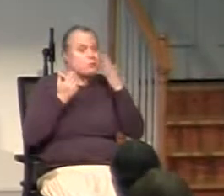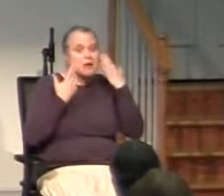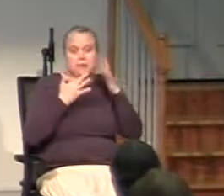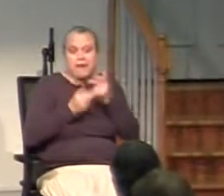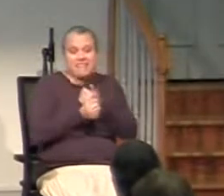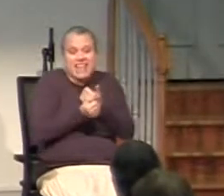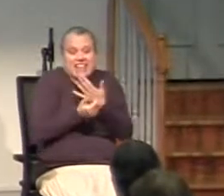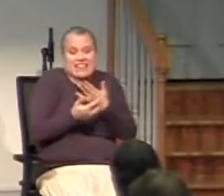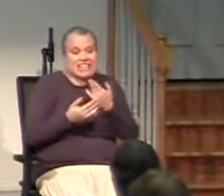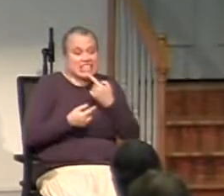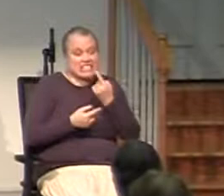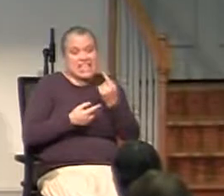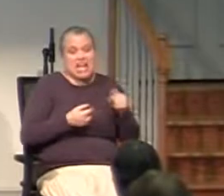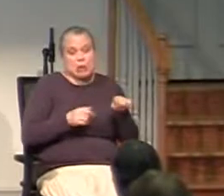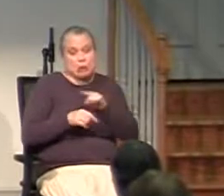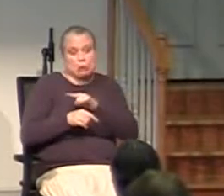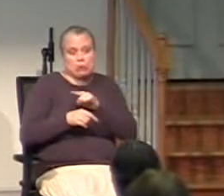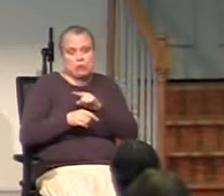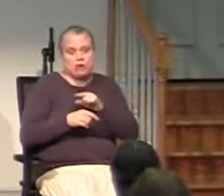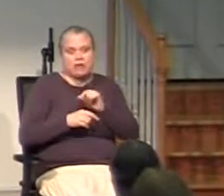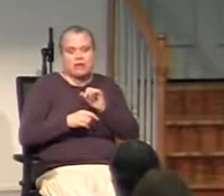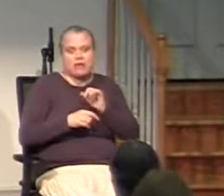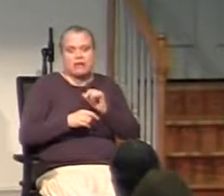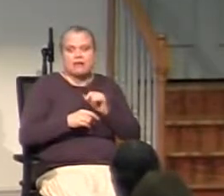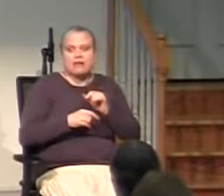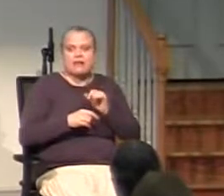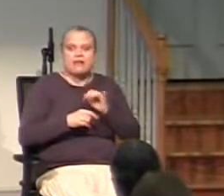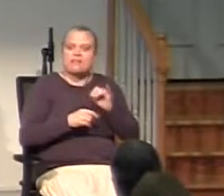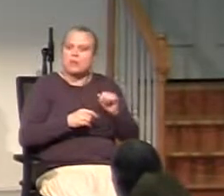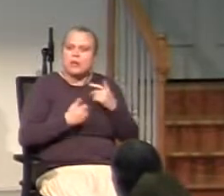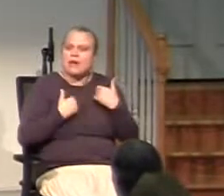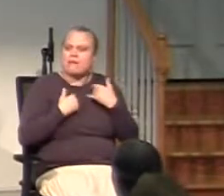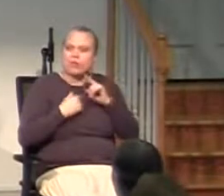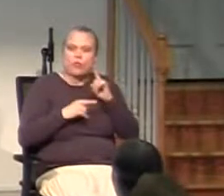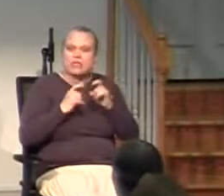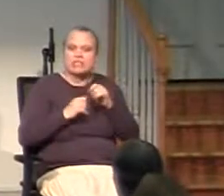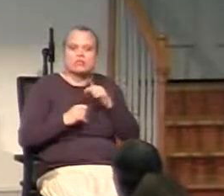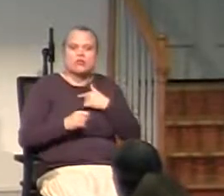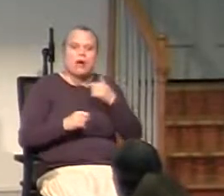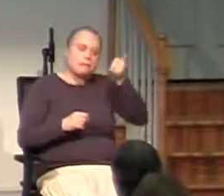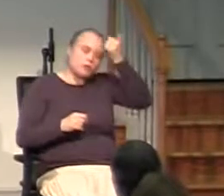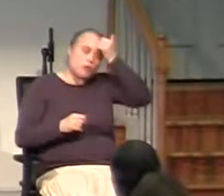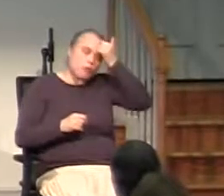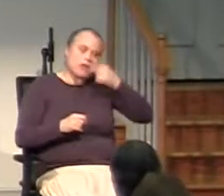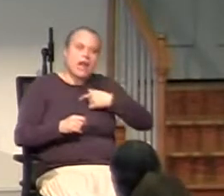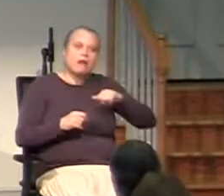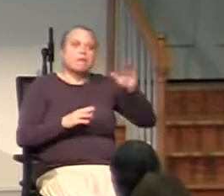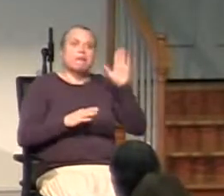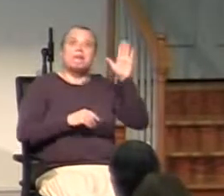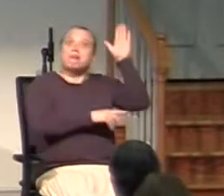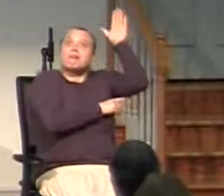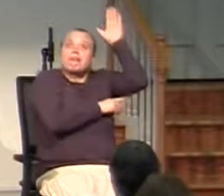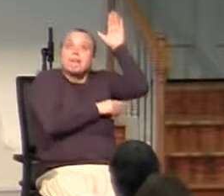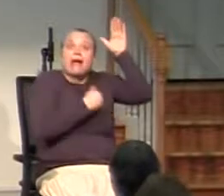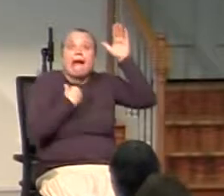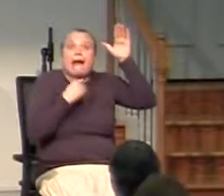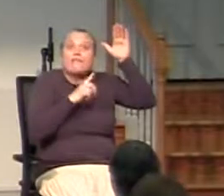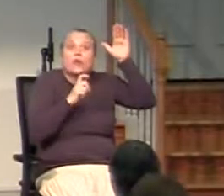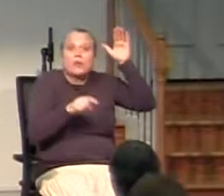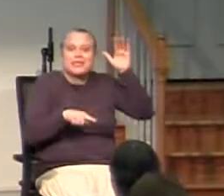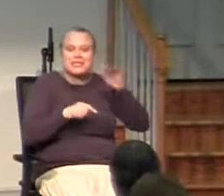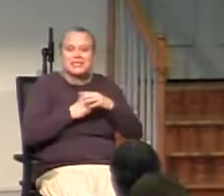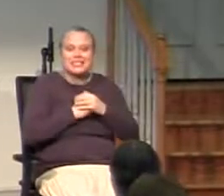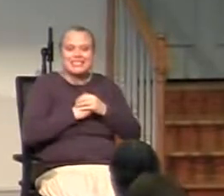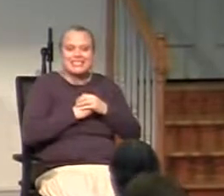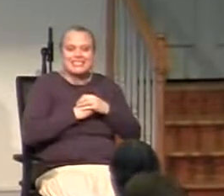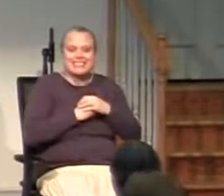anything to say unless there's a question." There was no question, so dumb me, I raised a question. I said, "Tell us